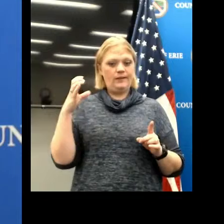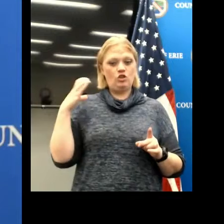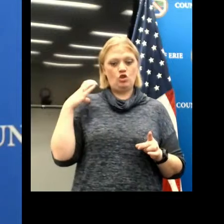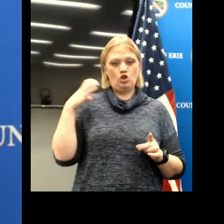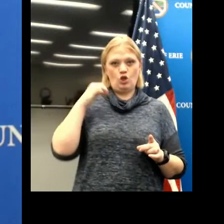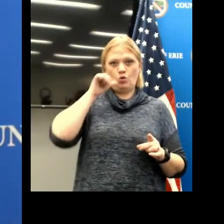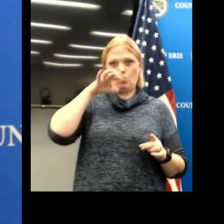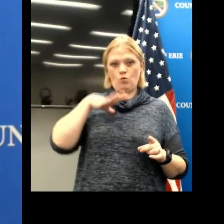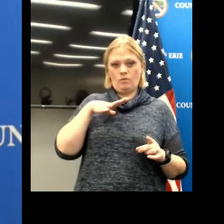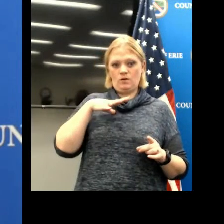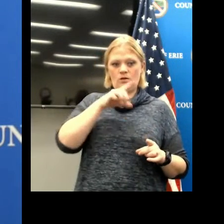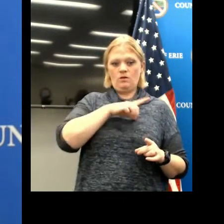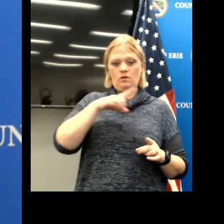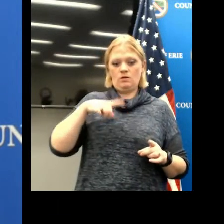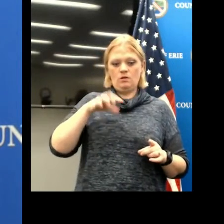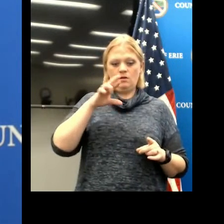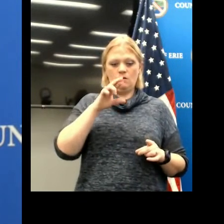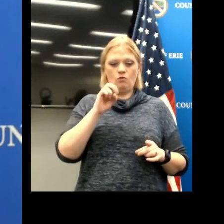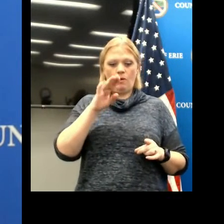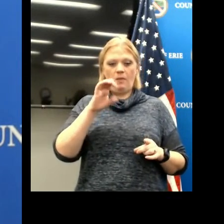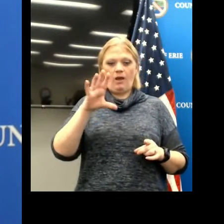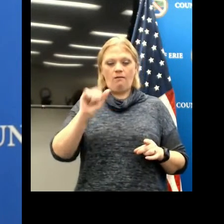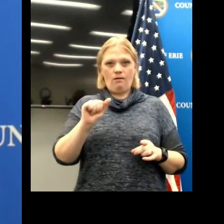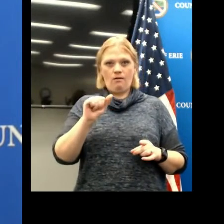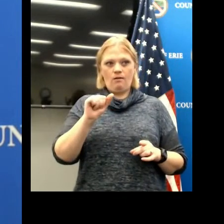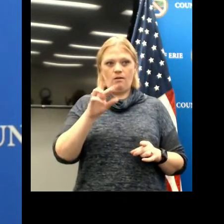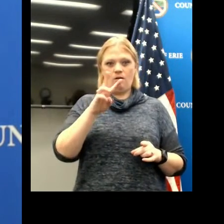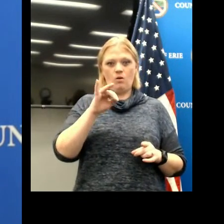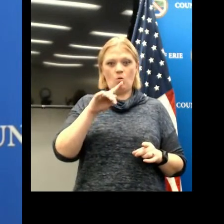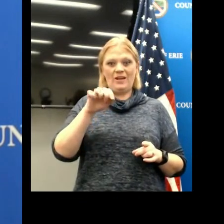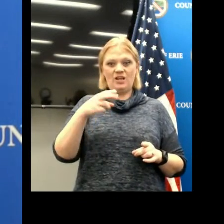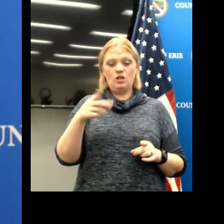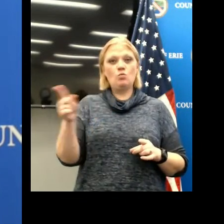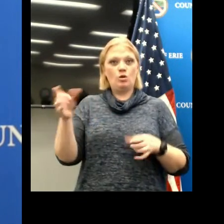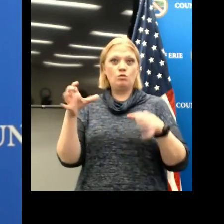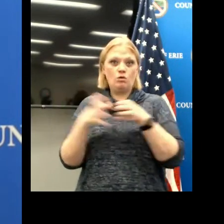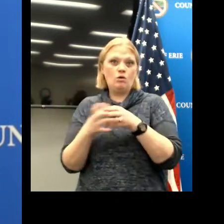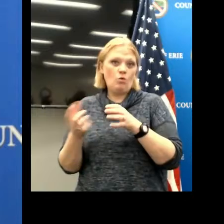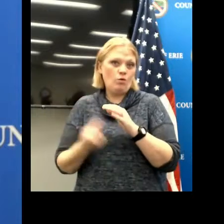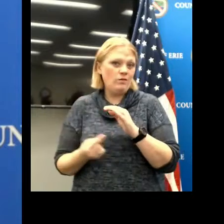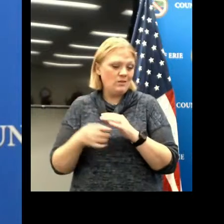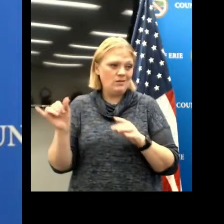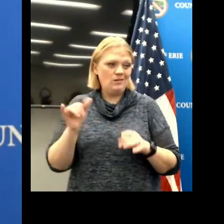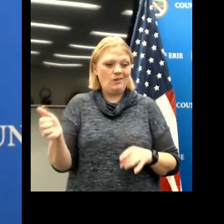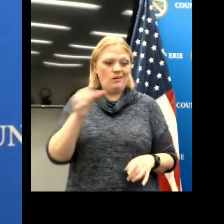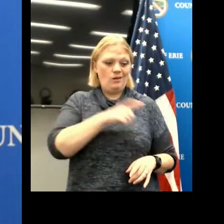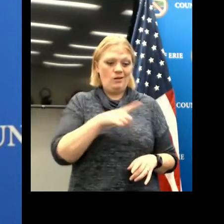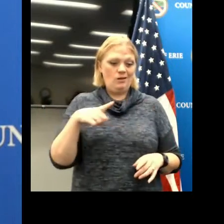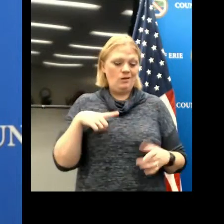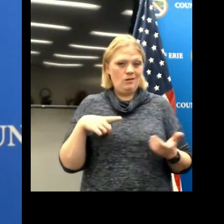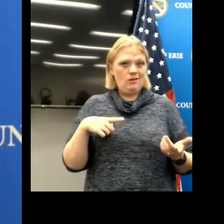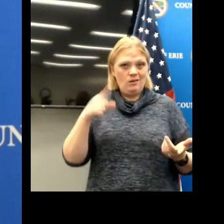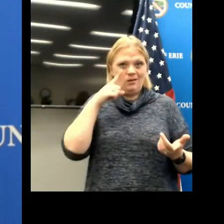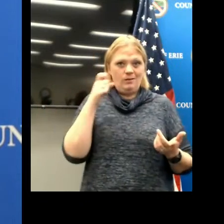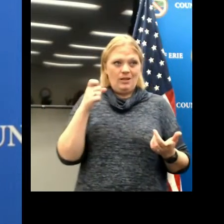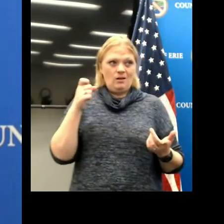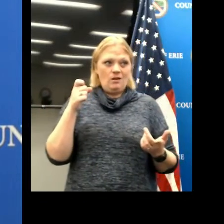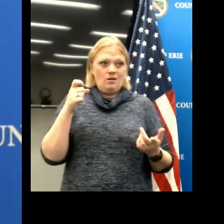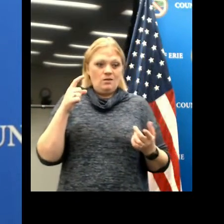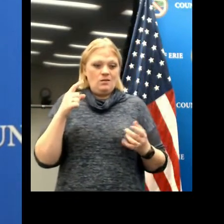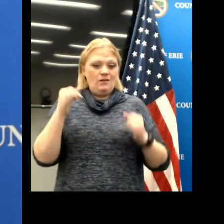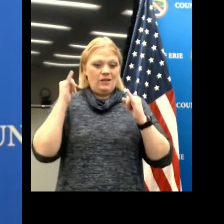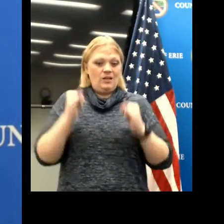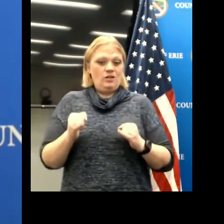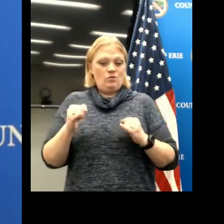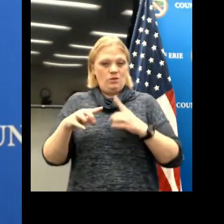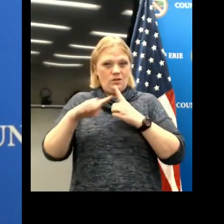of the legislature, Rebecca Whittish, was actually in quarantine, like some of our other members of the legislature were, because of an individual who